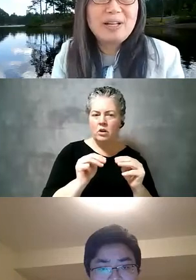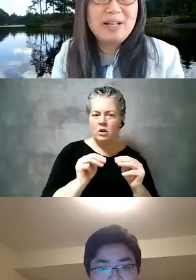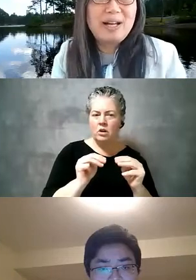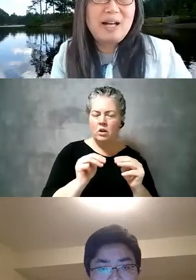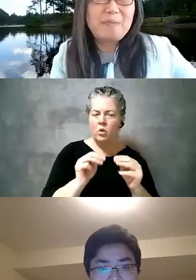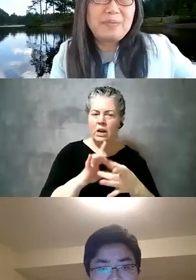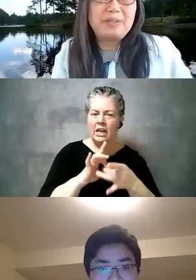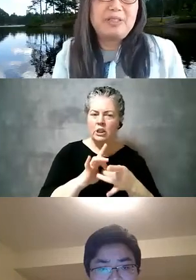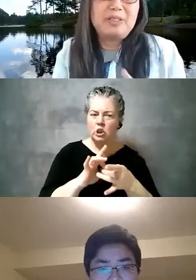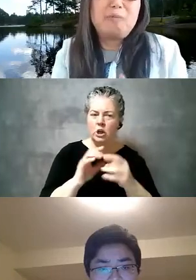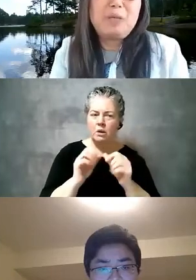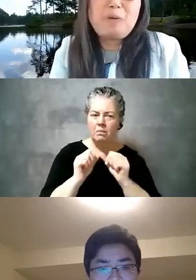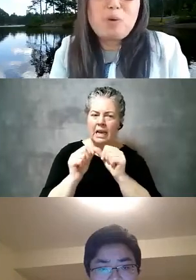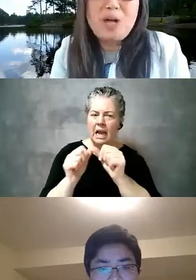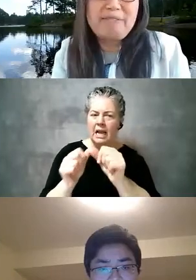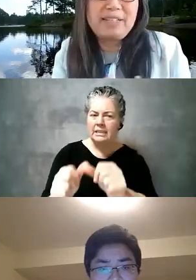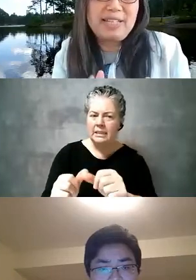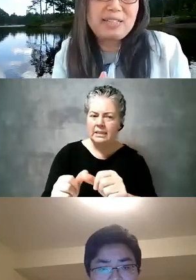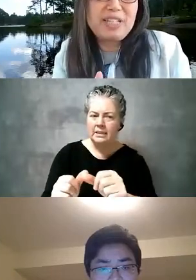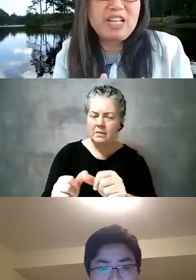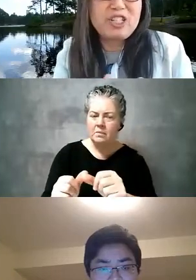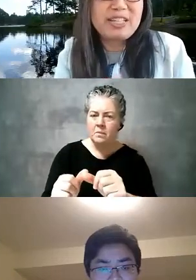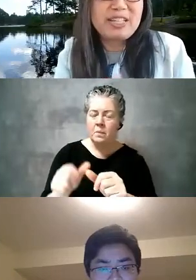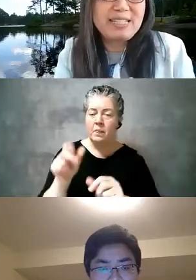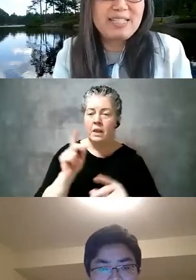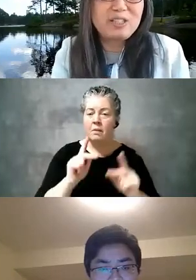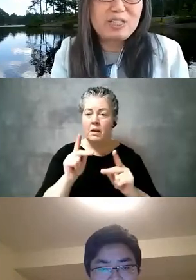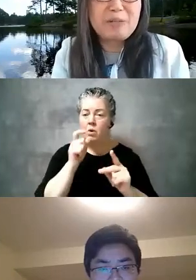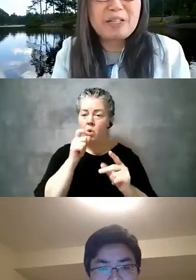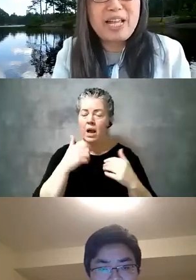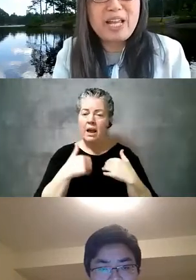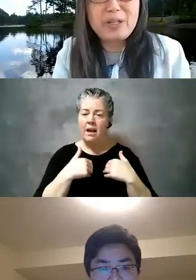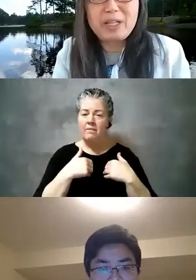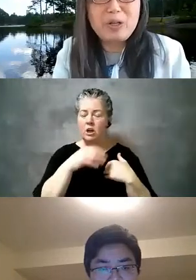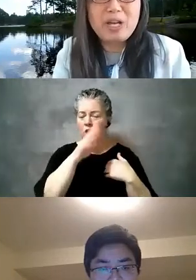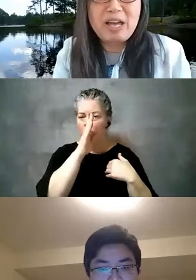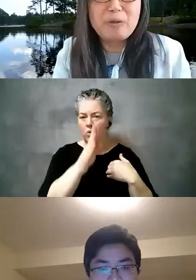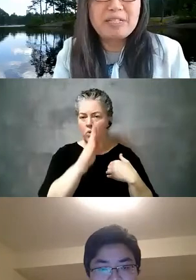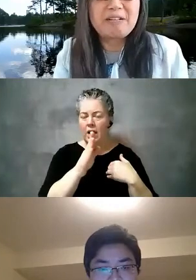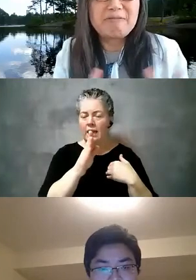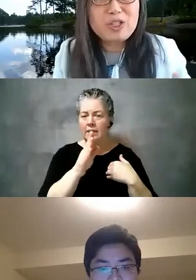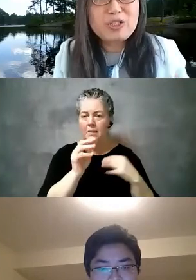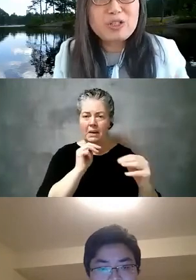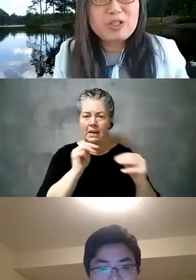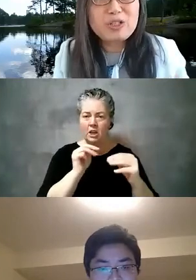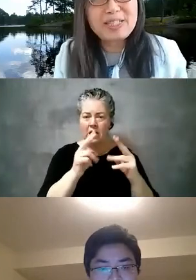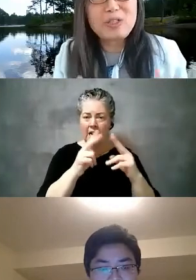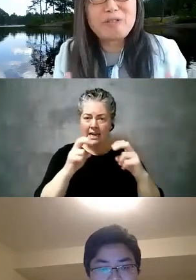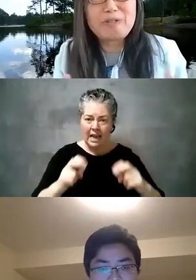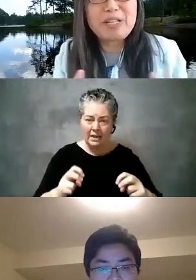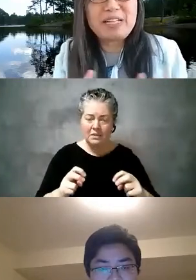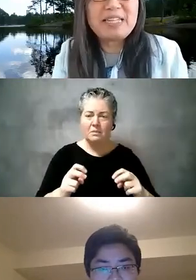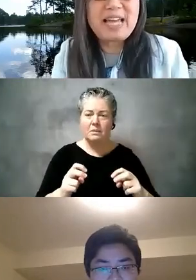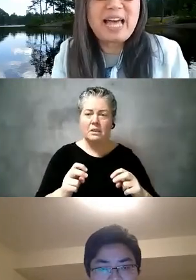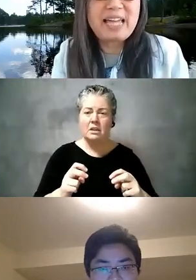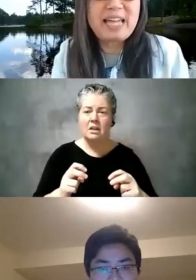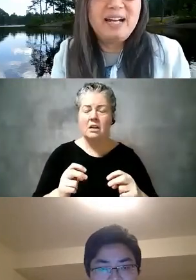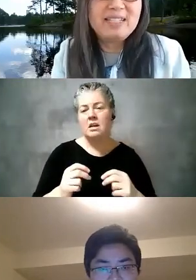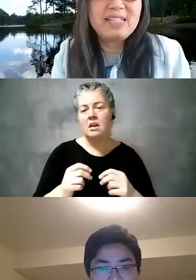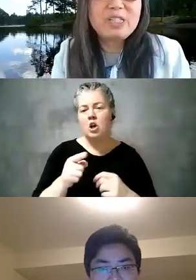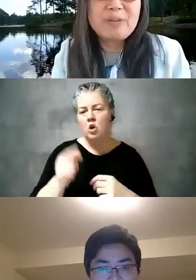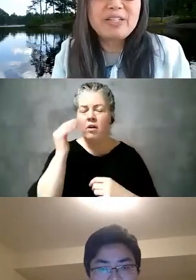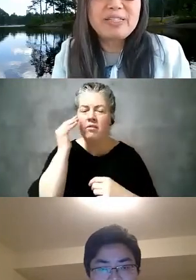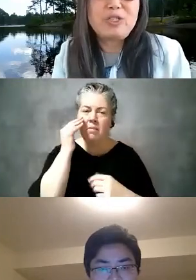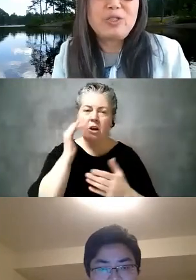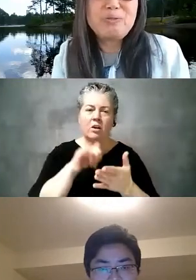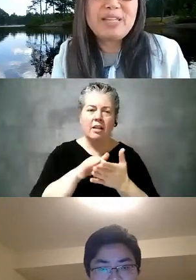So people who have conducted mediation analysis, typically you have used conventional methods and you're familiar that